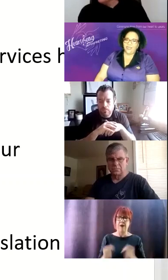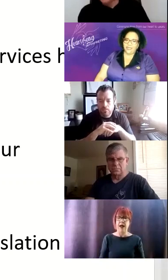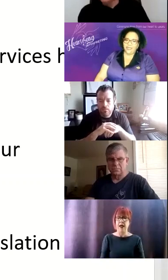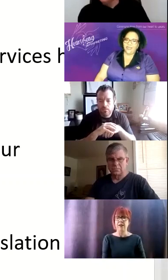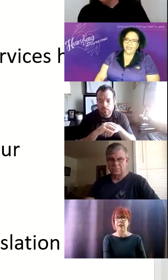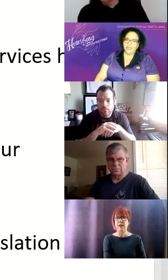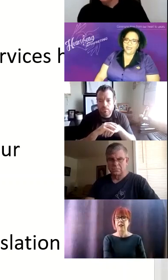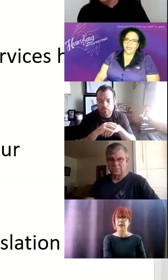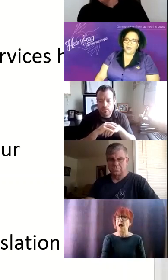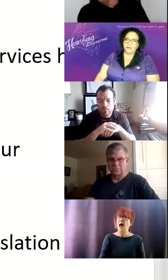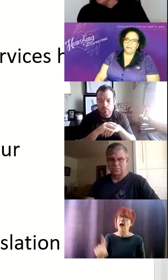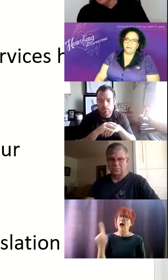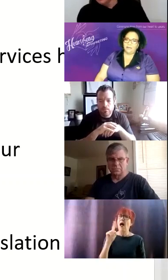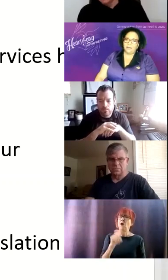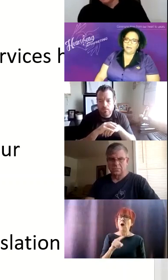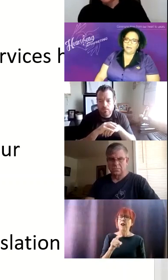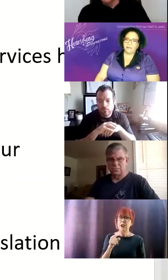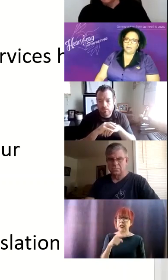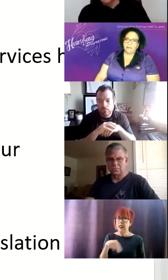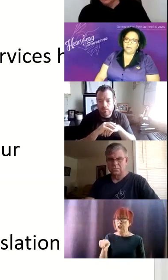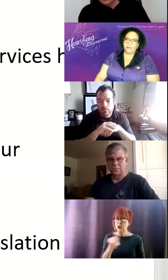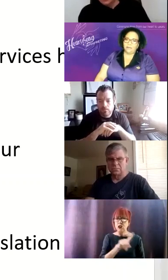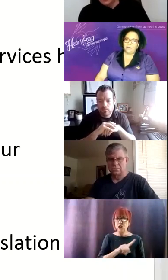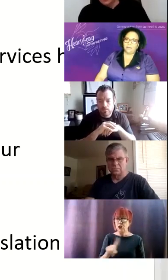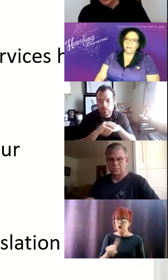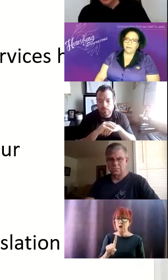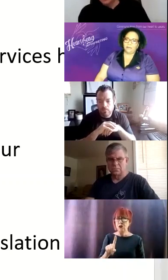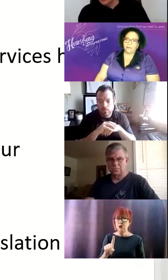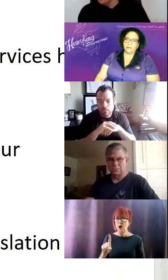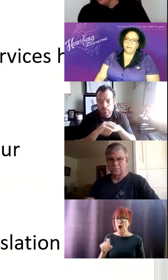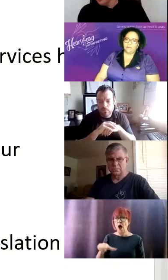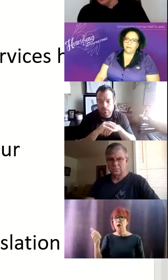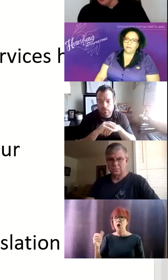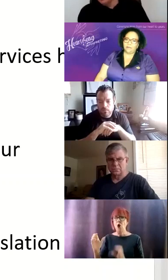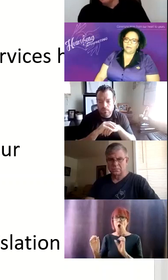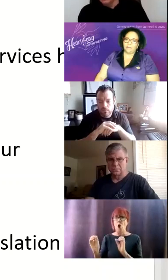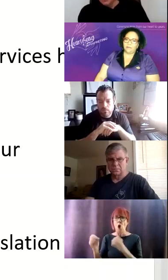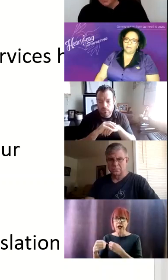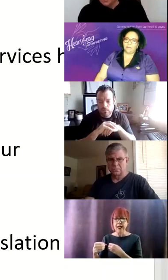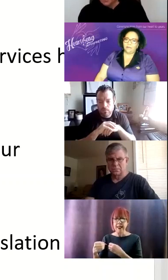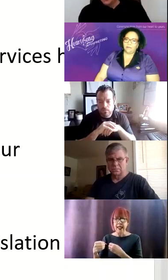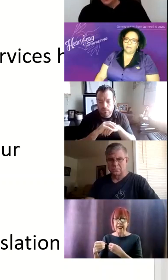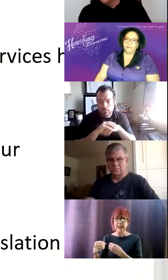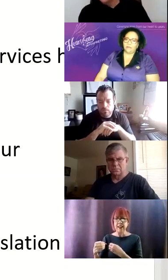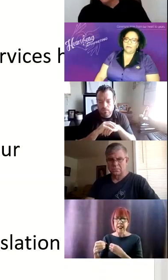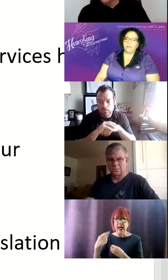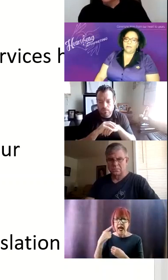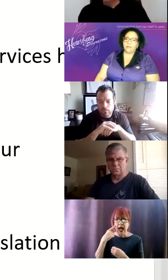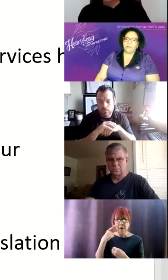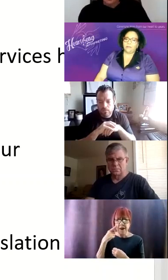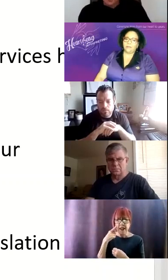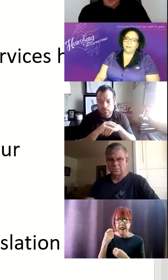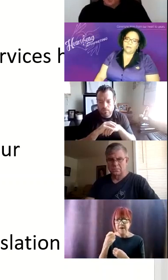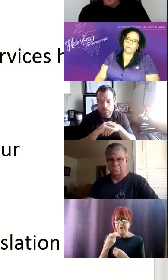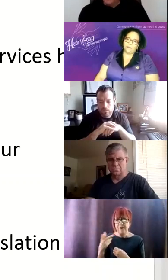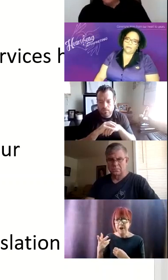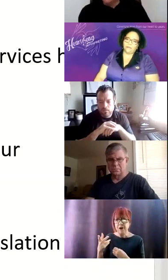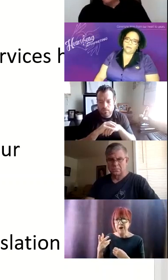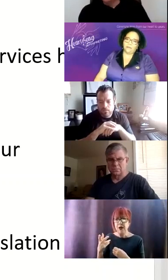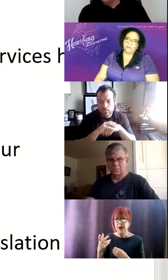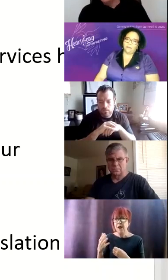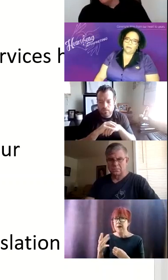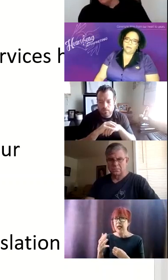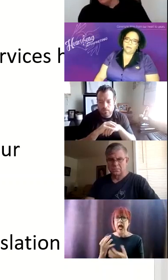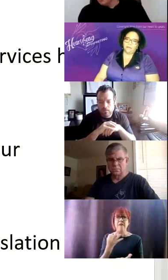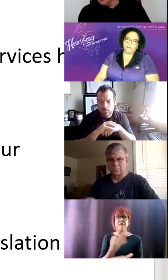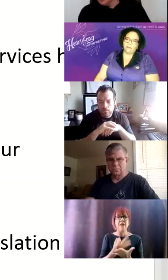Are any of your organizations currently, I'm thinking of a couple of things. Is there any funding that has